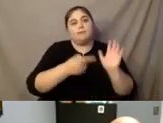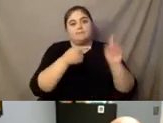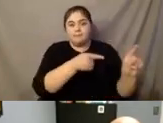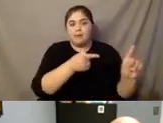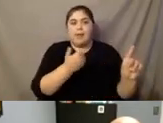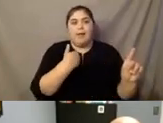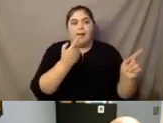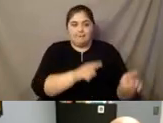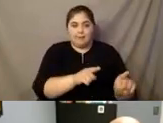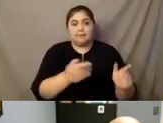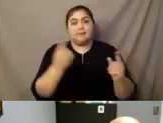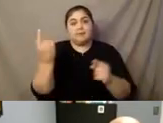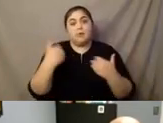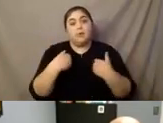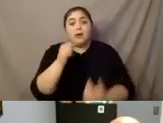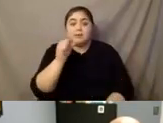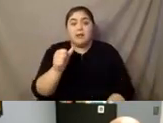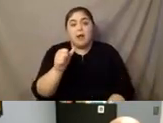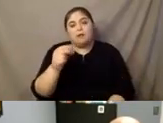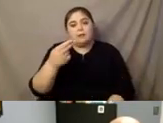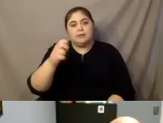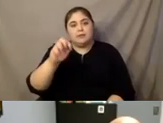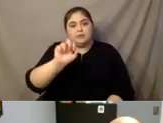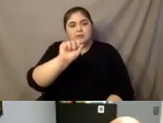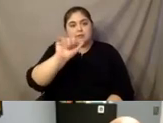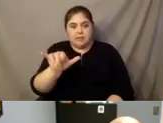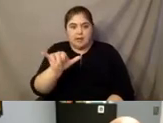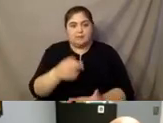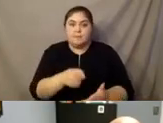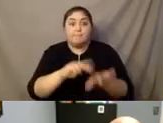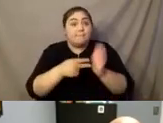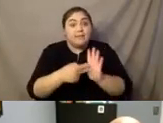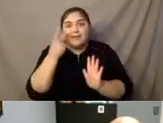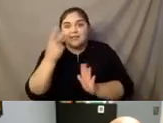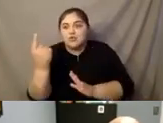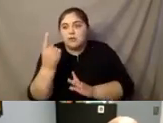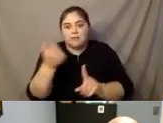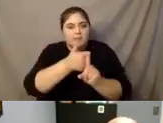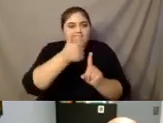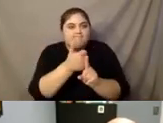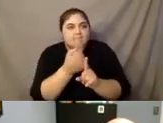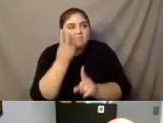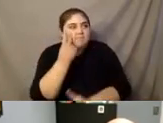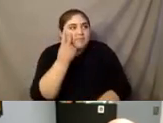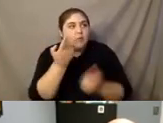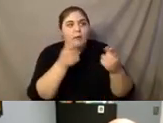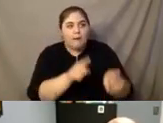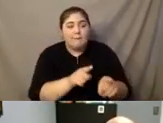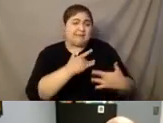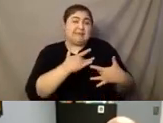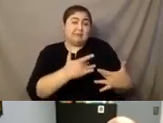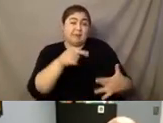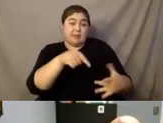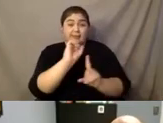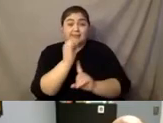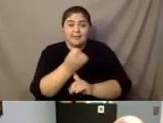non-hearsay allegations against the defendant, which means they saw something with their own two eyes. So generally in these cases,